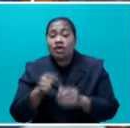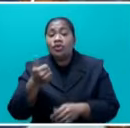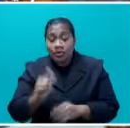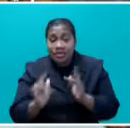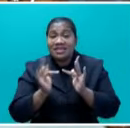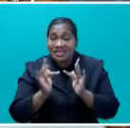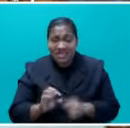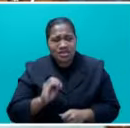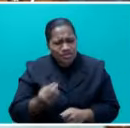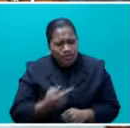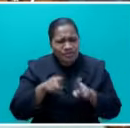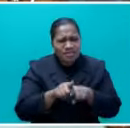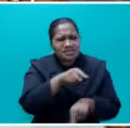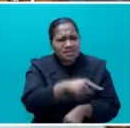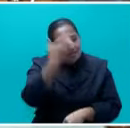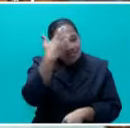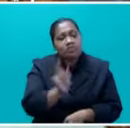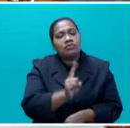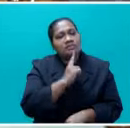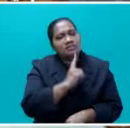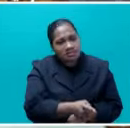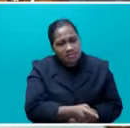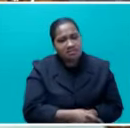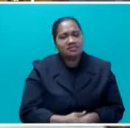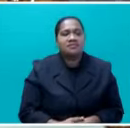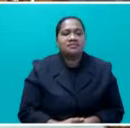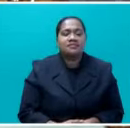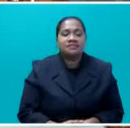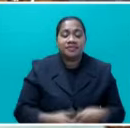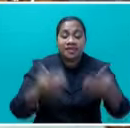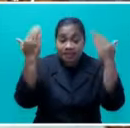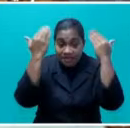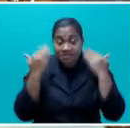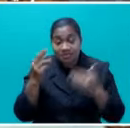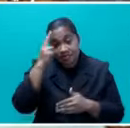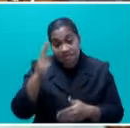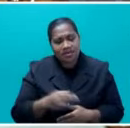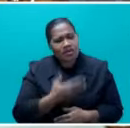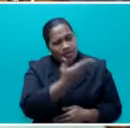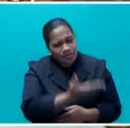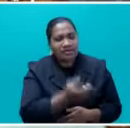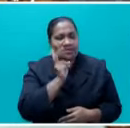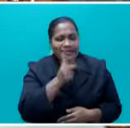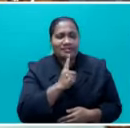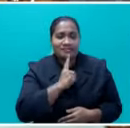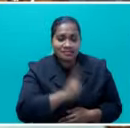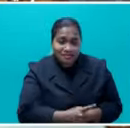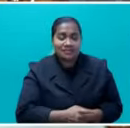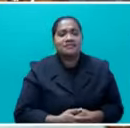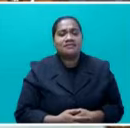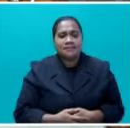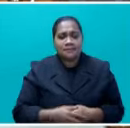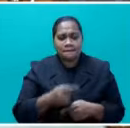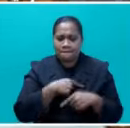does not know what she's talking about, Mr. Speaker, sir. Mr. Speaker, sir, she also said that we don't